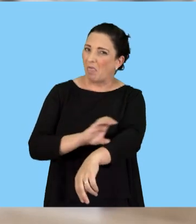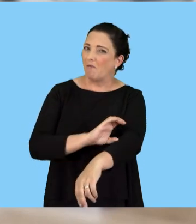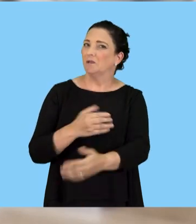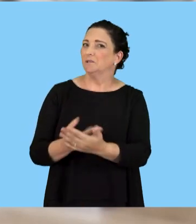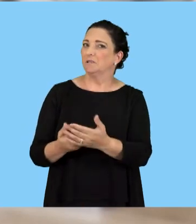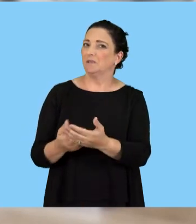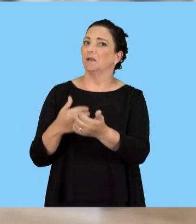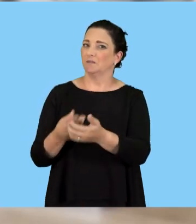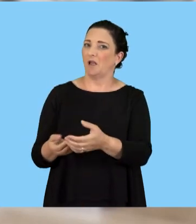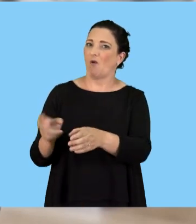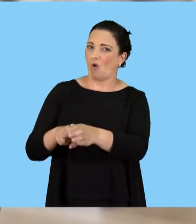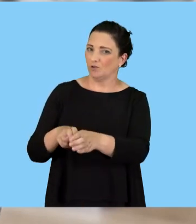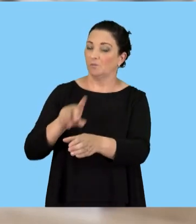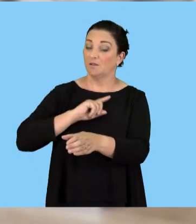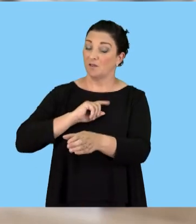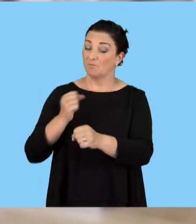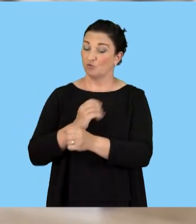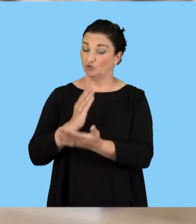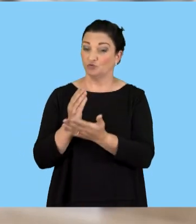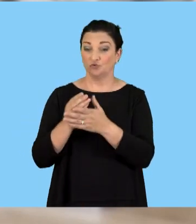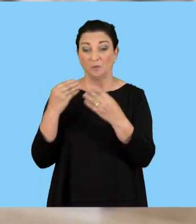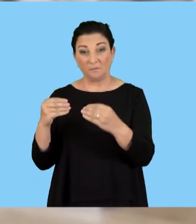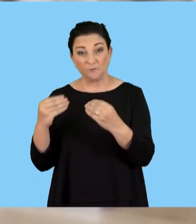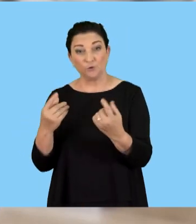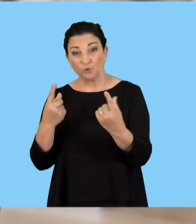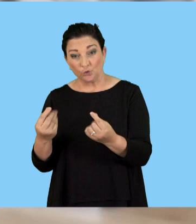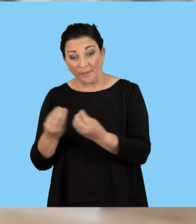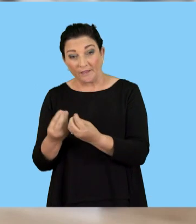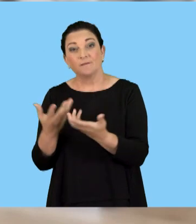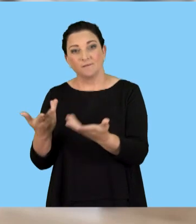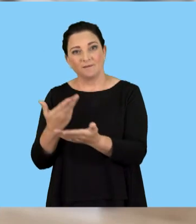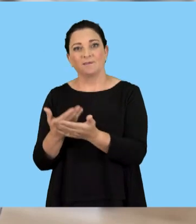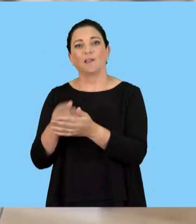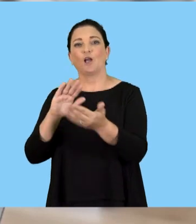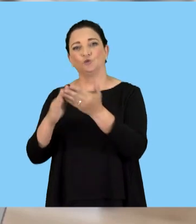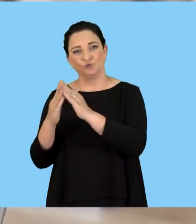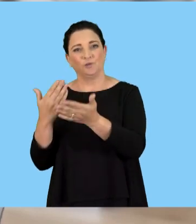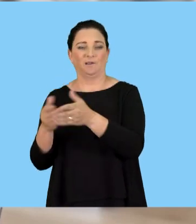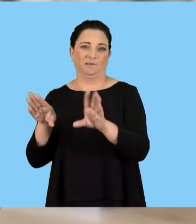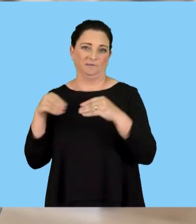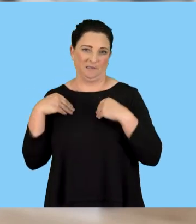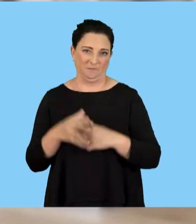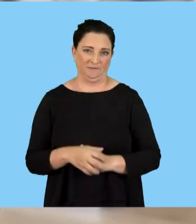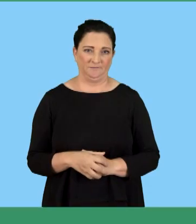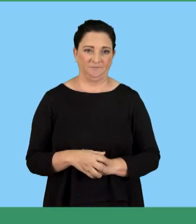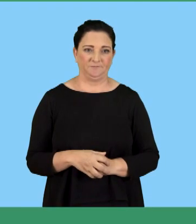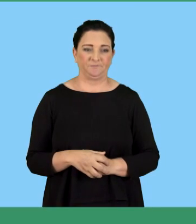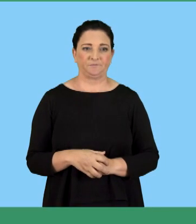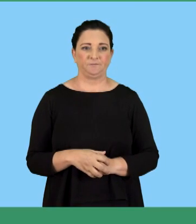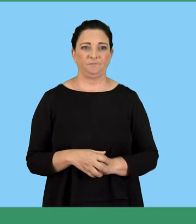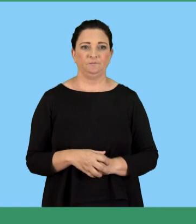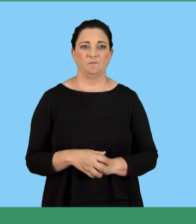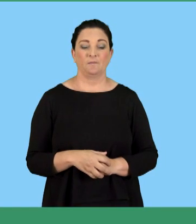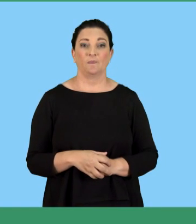they care, they will make sure that they work and do things that will be accepted by the society. Then they should